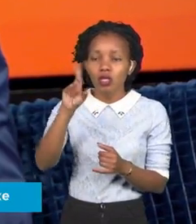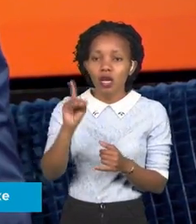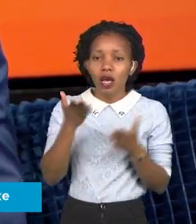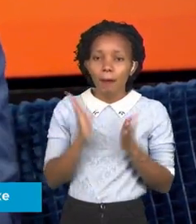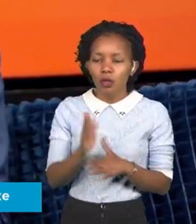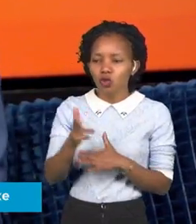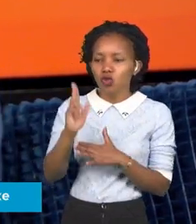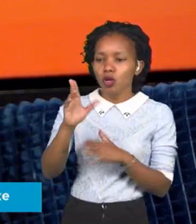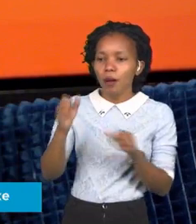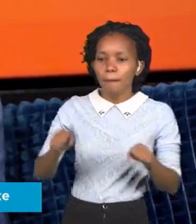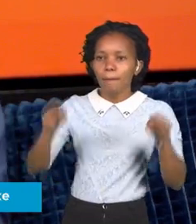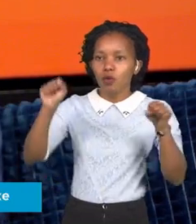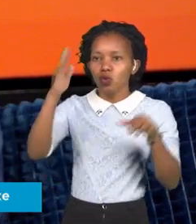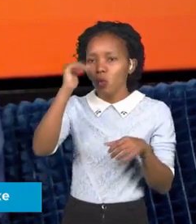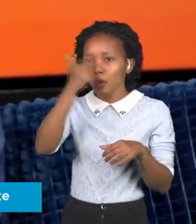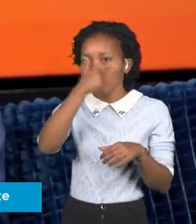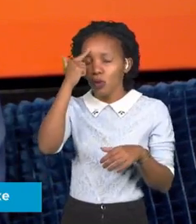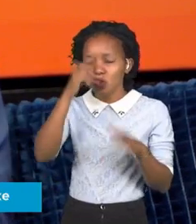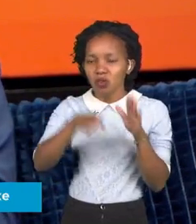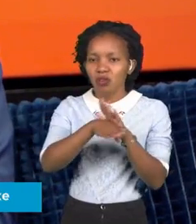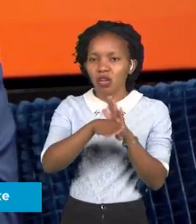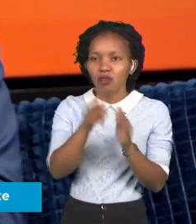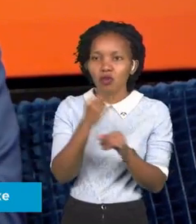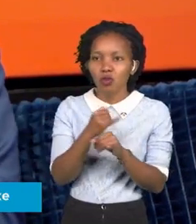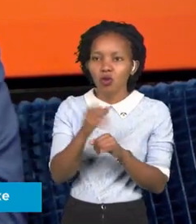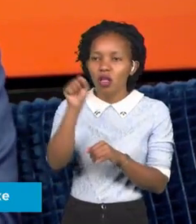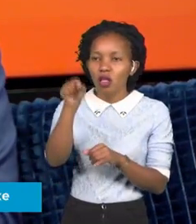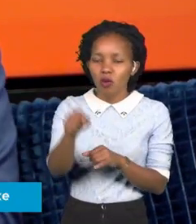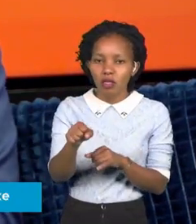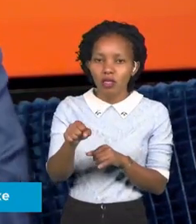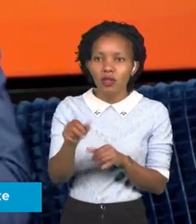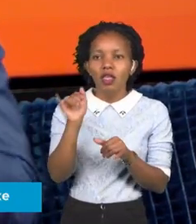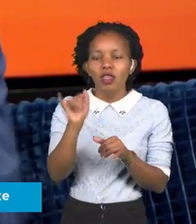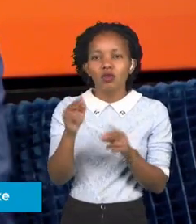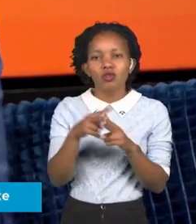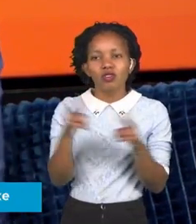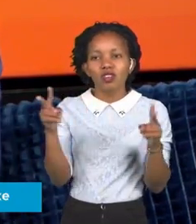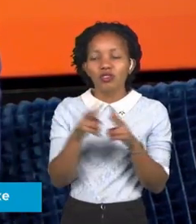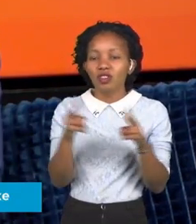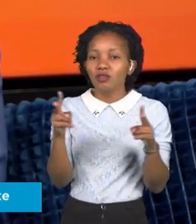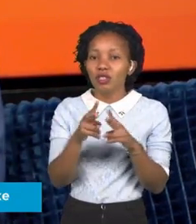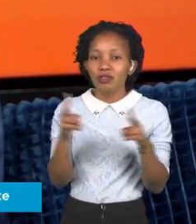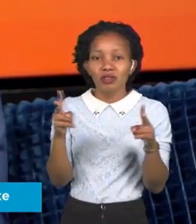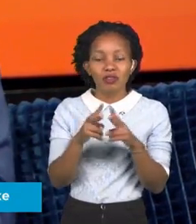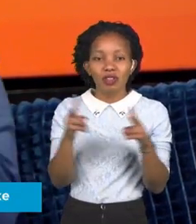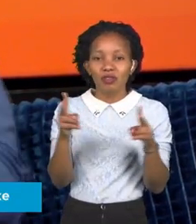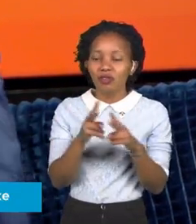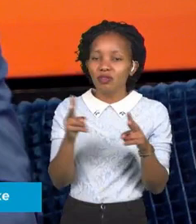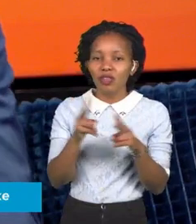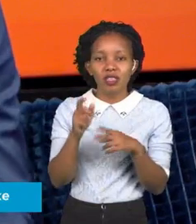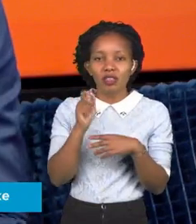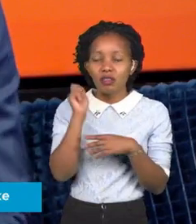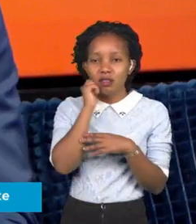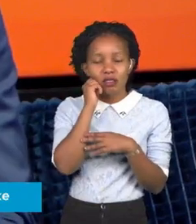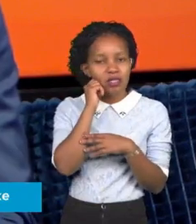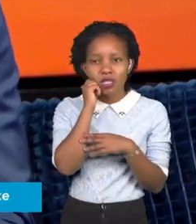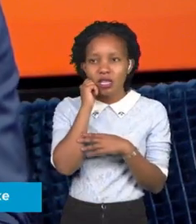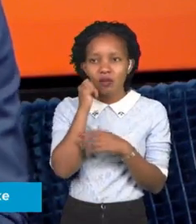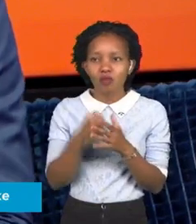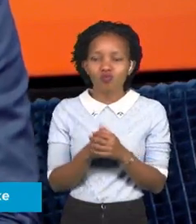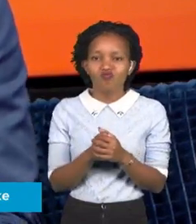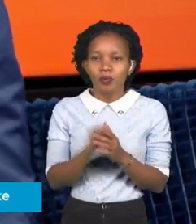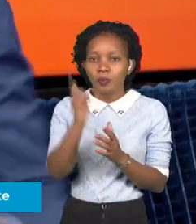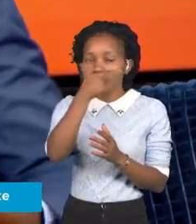boss because he was fired. Now, that was very unfortunate. He shot him several times on the road because he fired him, because now